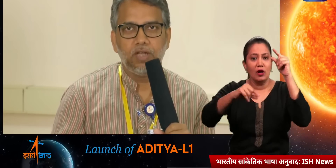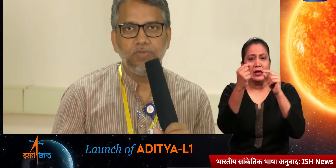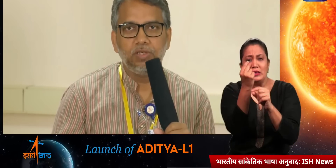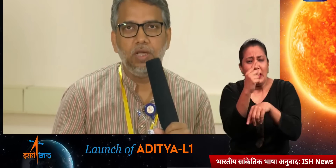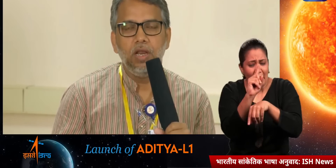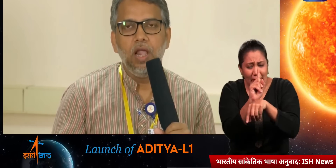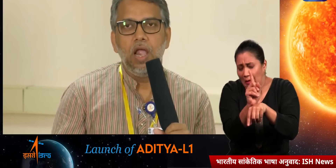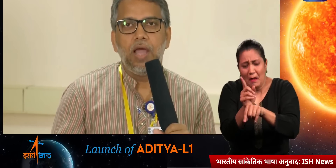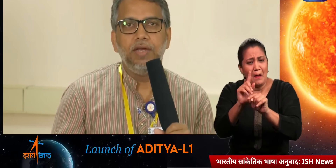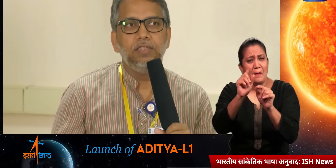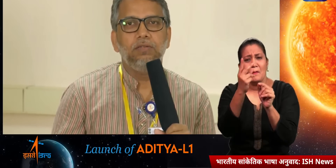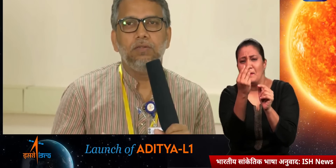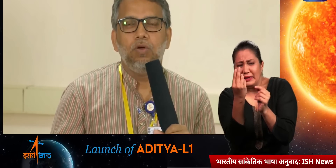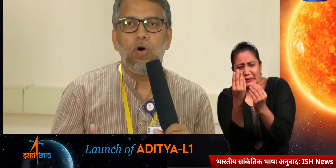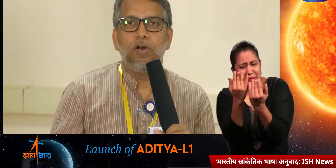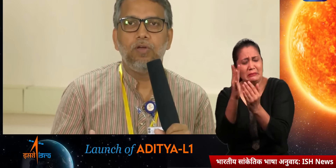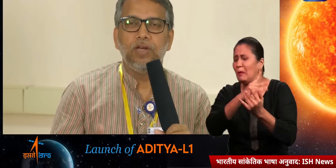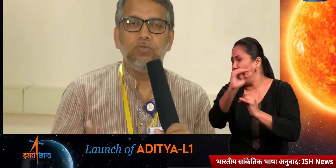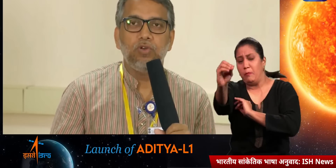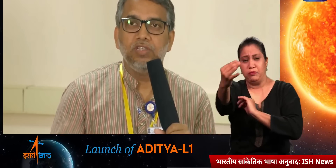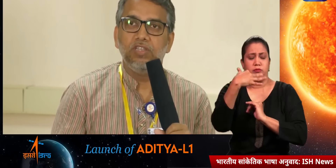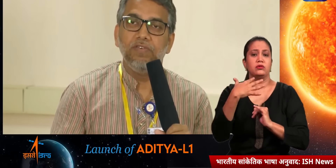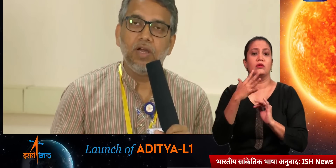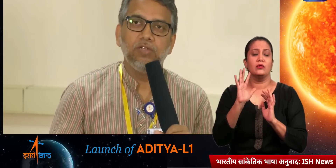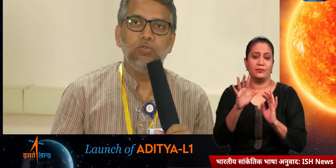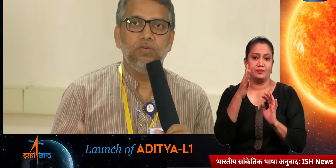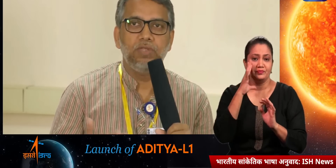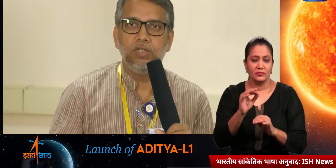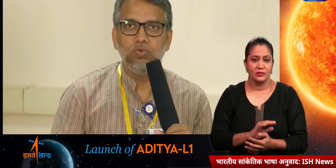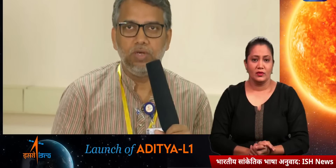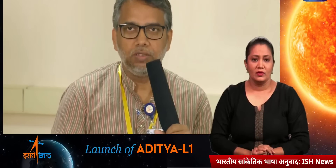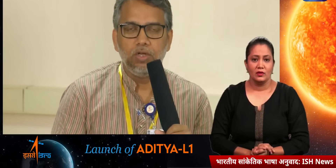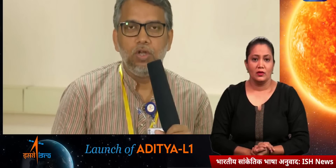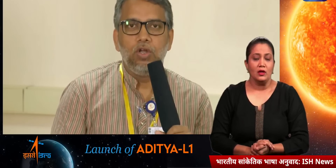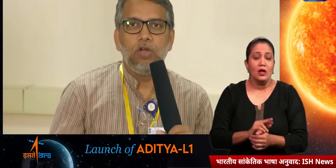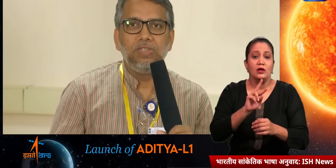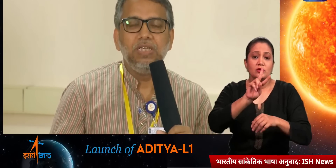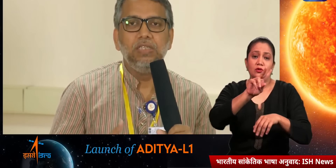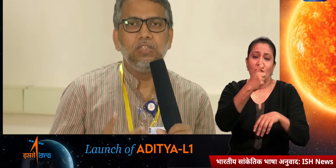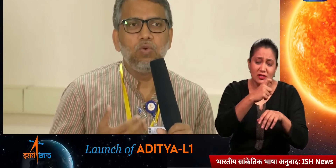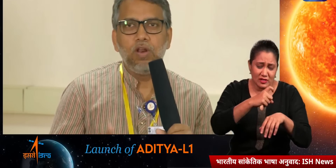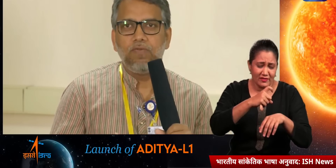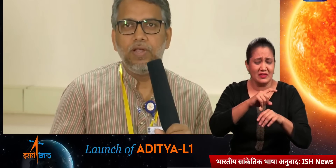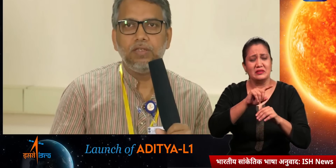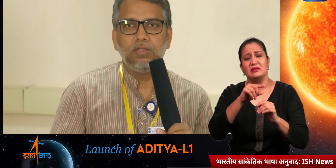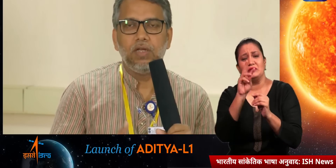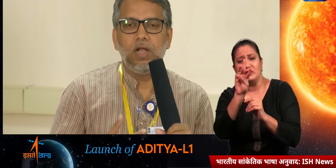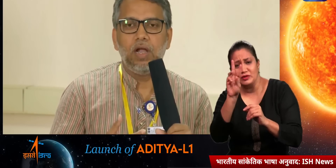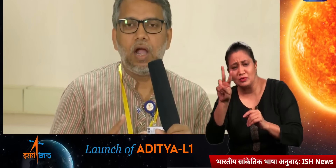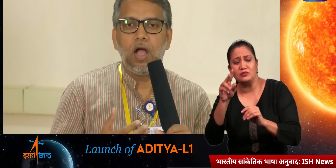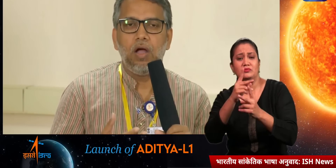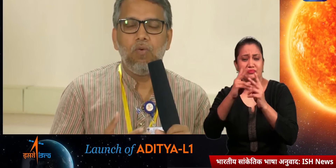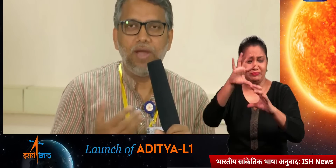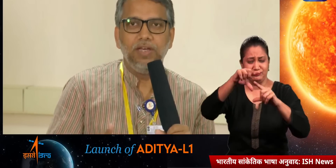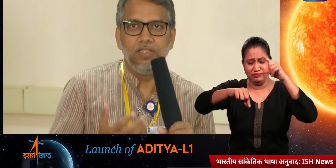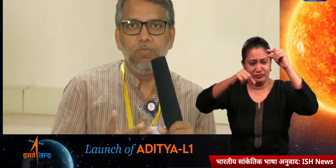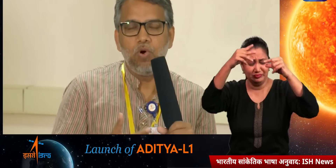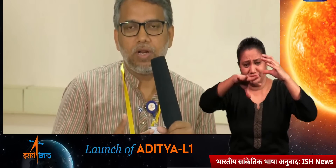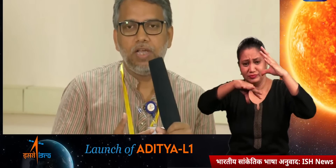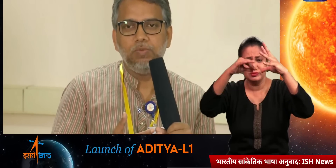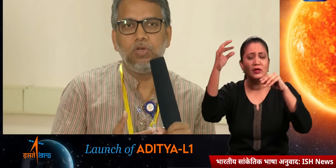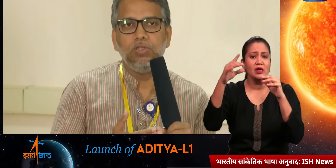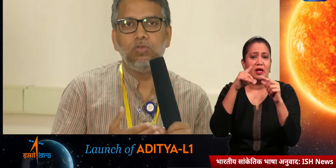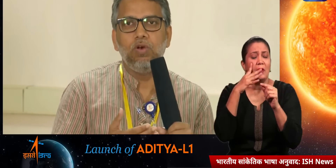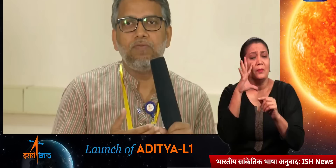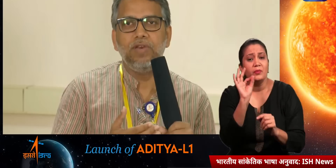minutes time scale, and it is order of 10 to 27 arcs to 10 to 32 arcs. Now the thing is, these solar flares, why it is